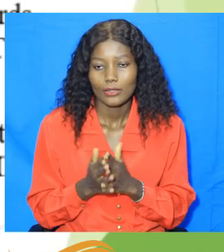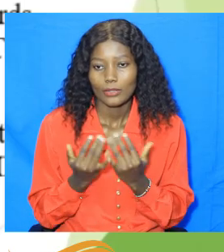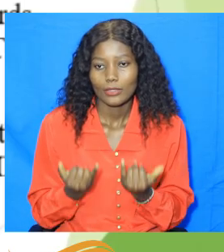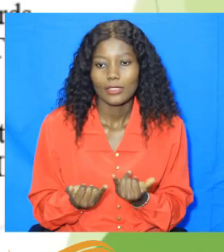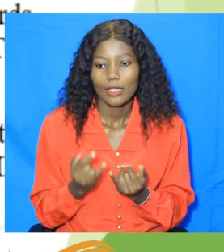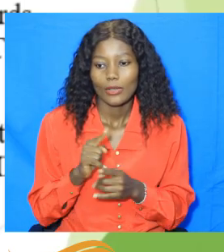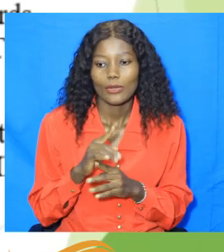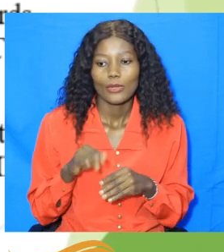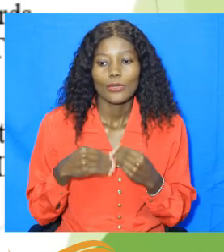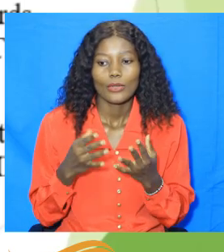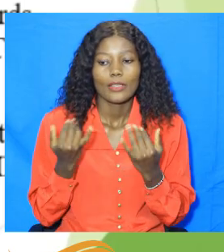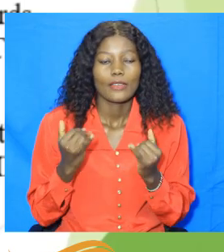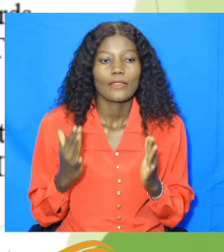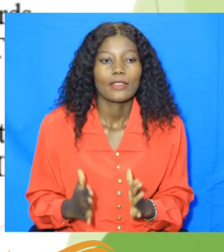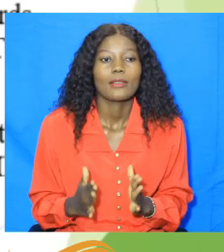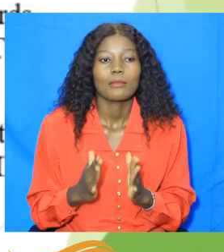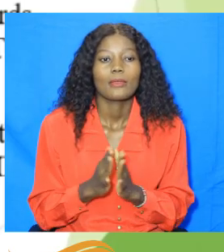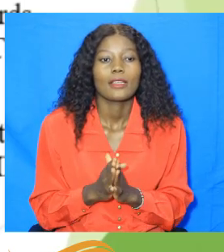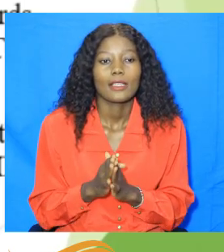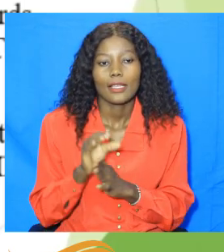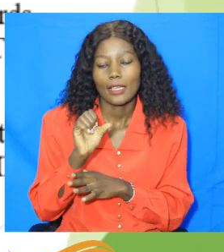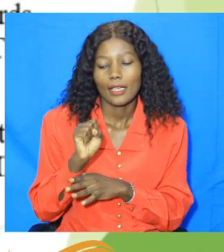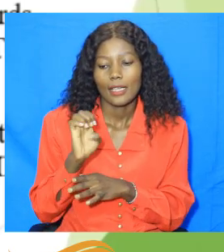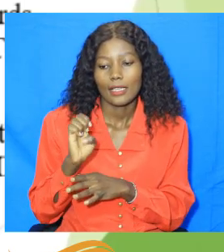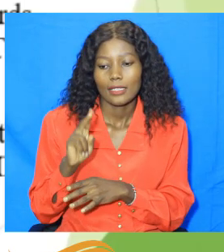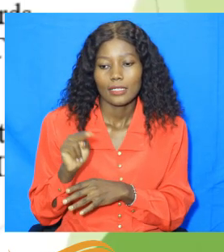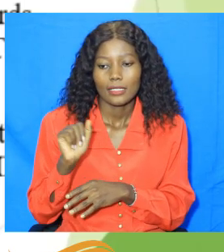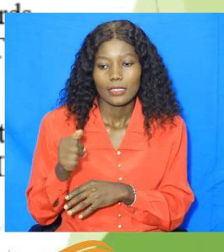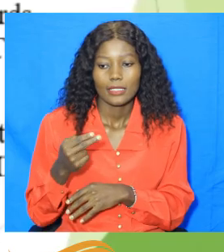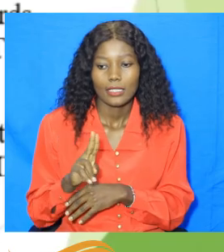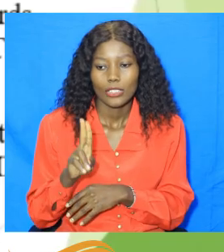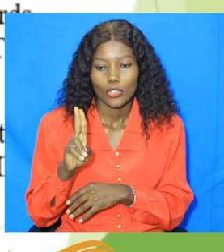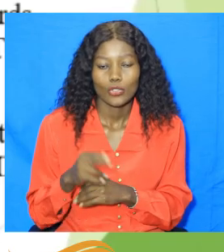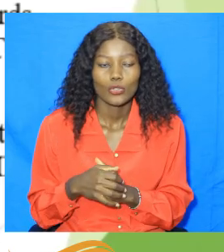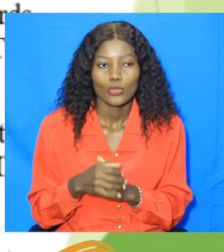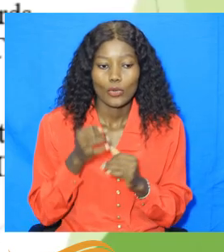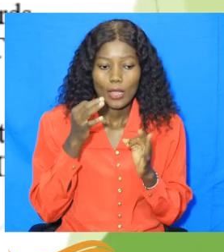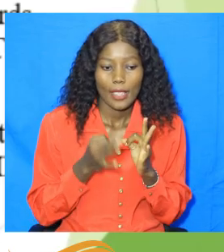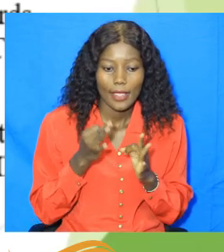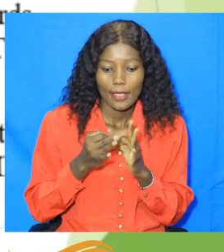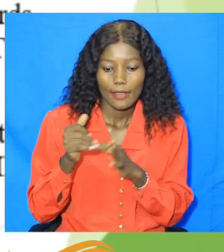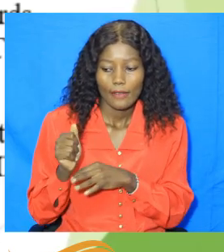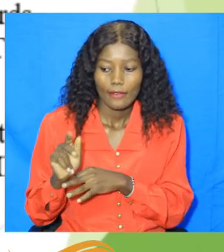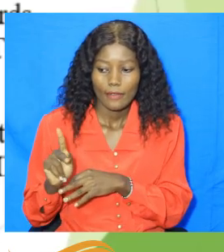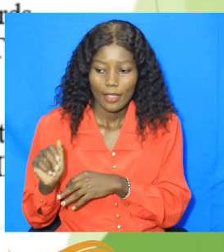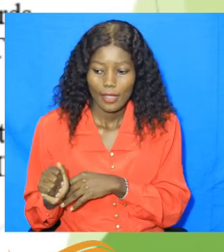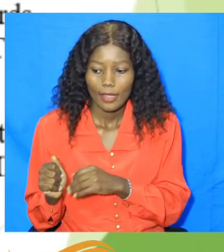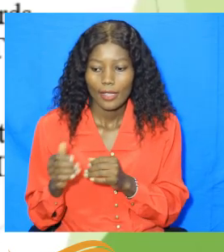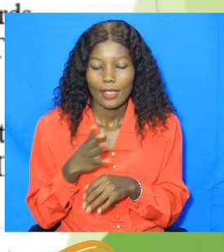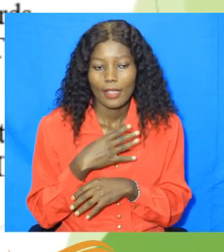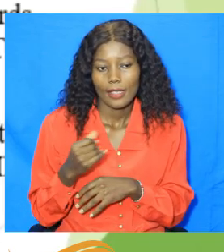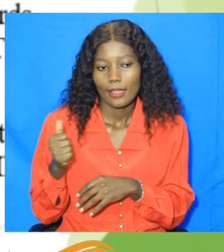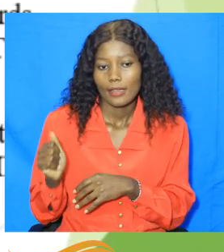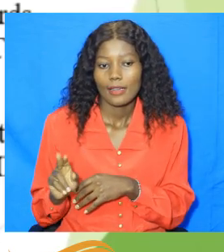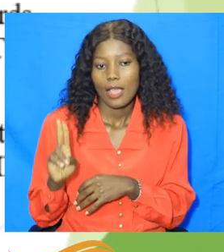that athlete a censure. So in case Aka and Ao are